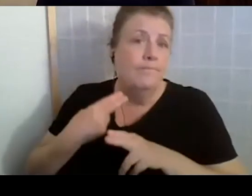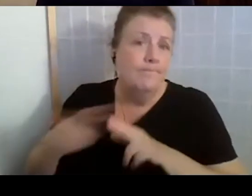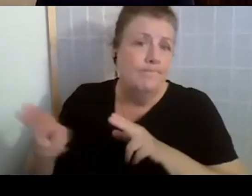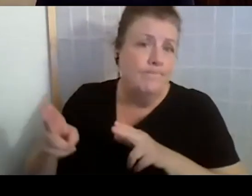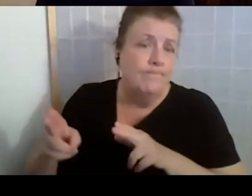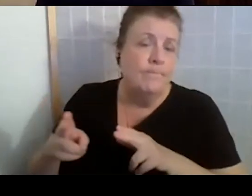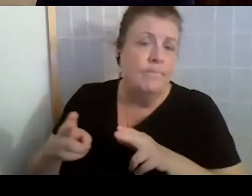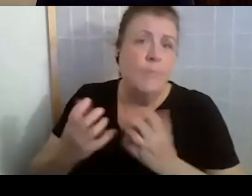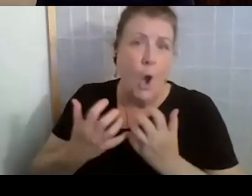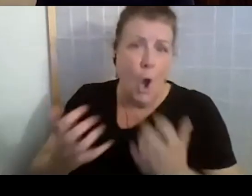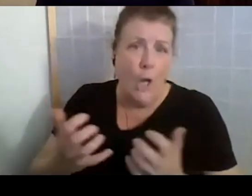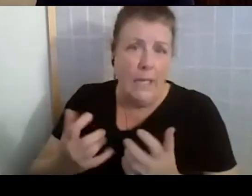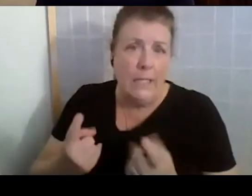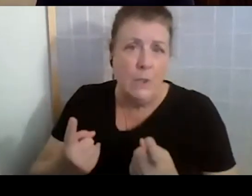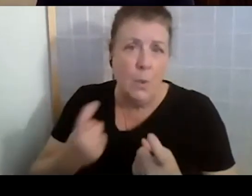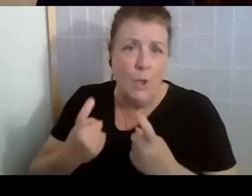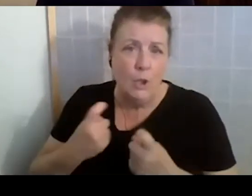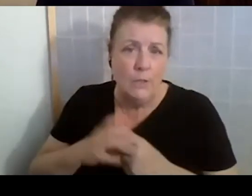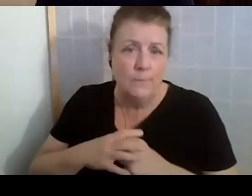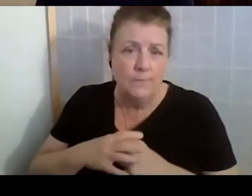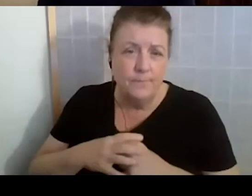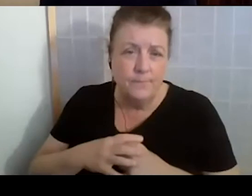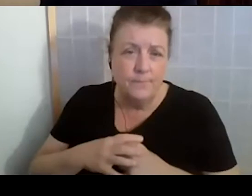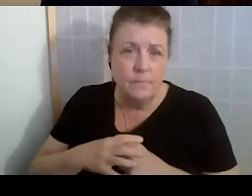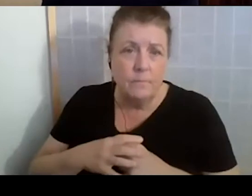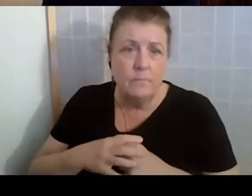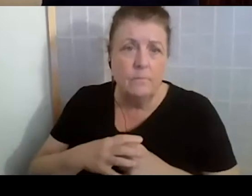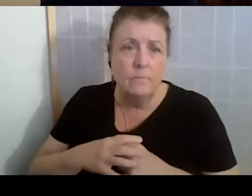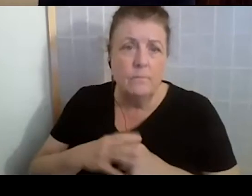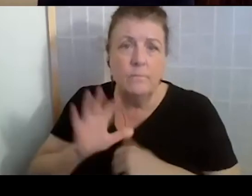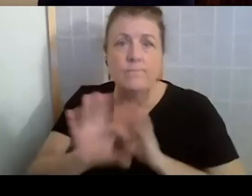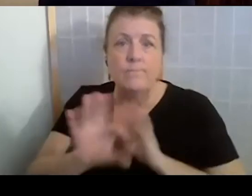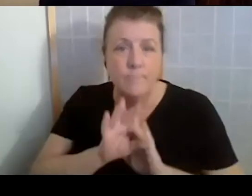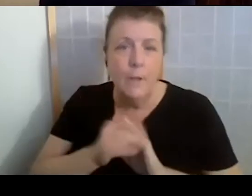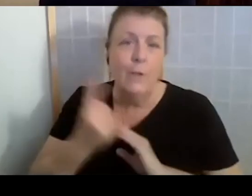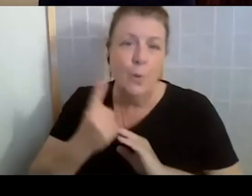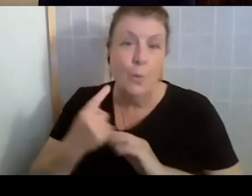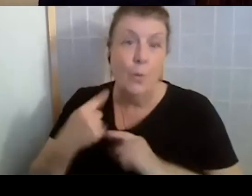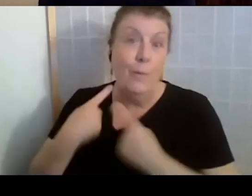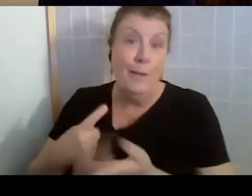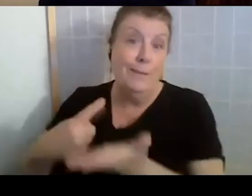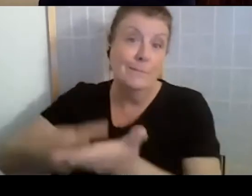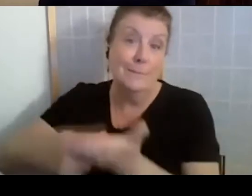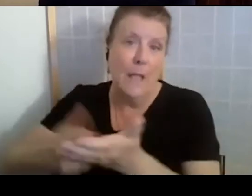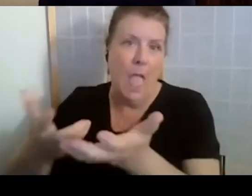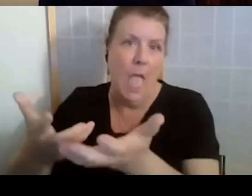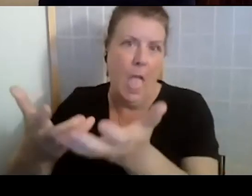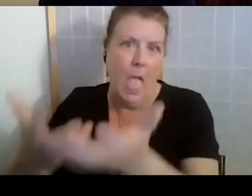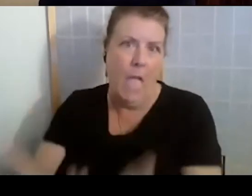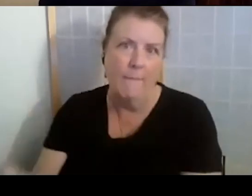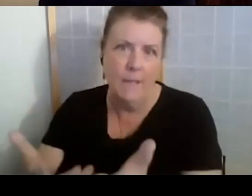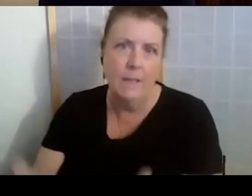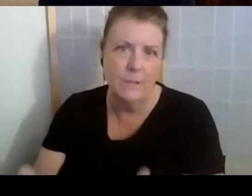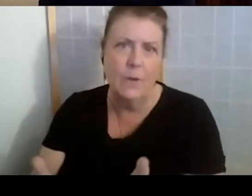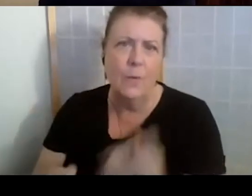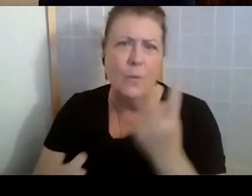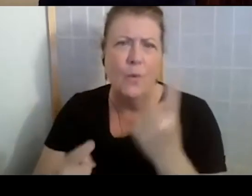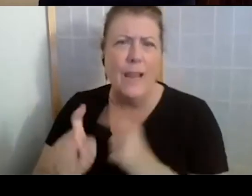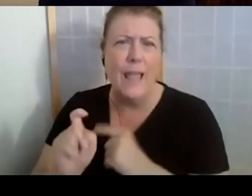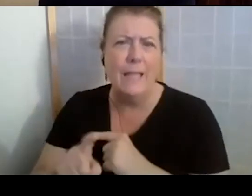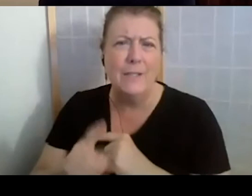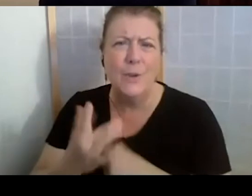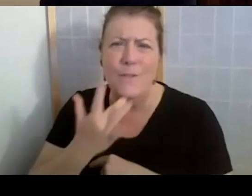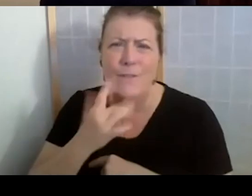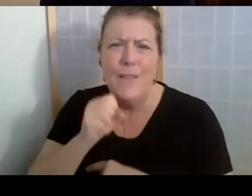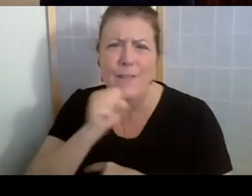audience questions, and this one is, you know, a little lighter. We've been pretty heavy, so what's your favorite ice cream? Just kidding. It's from